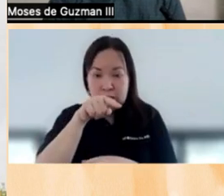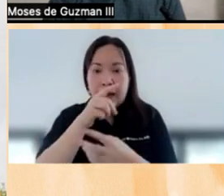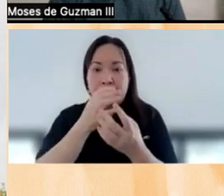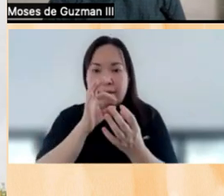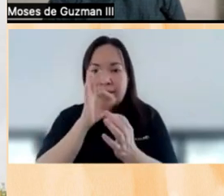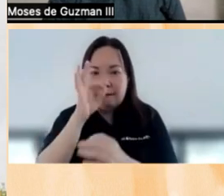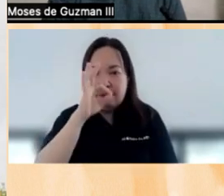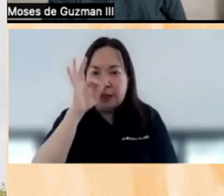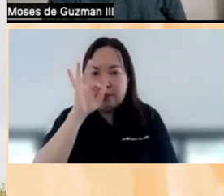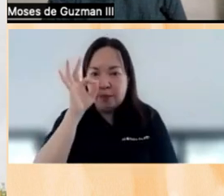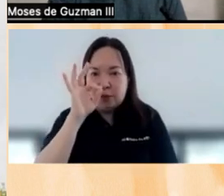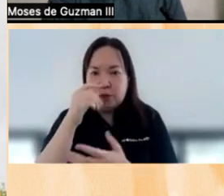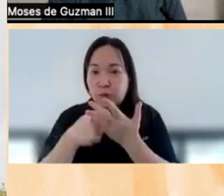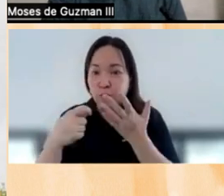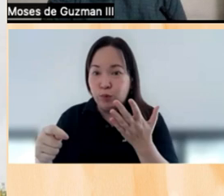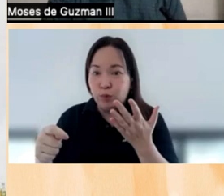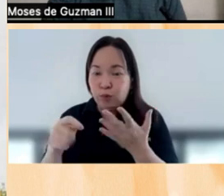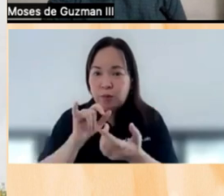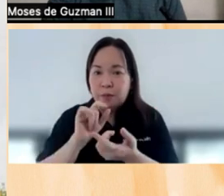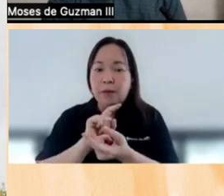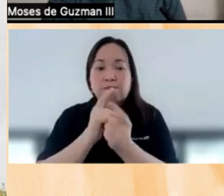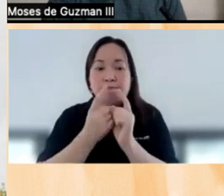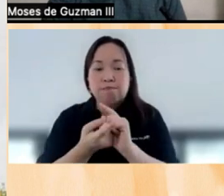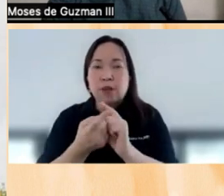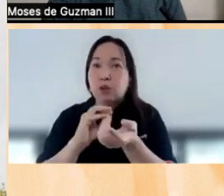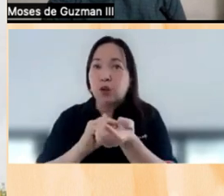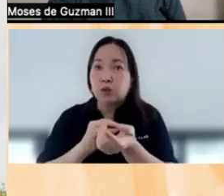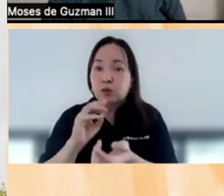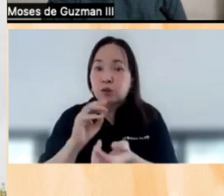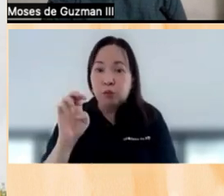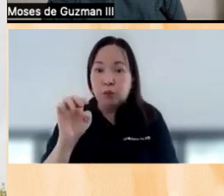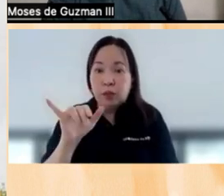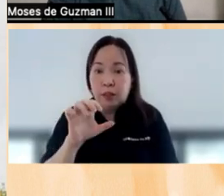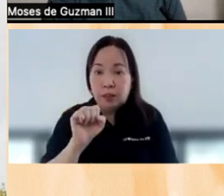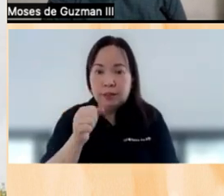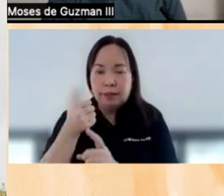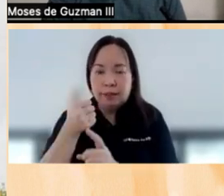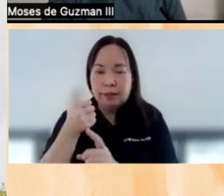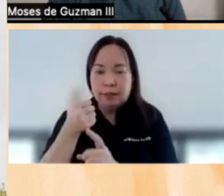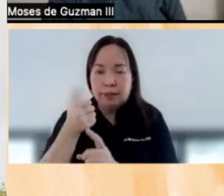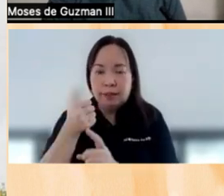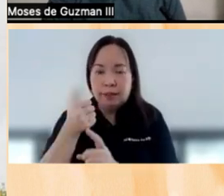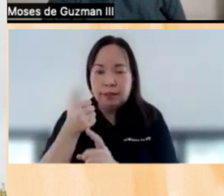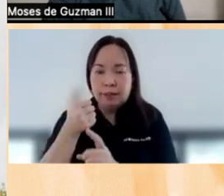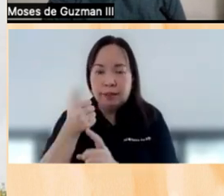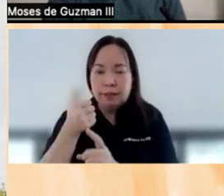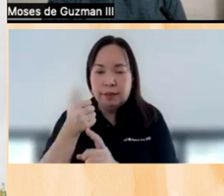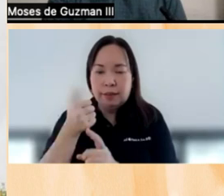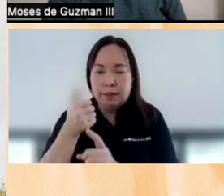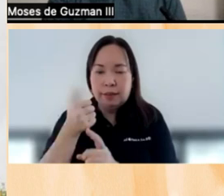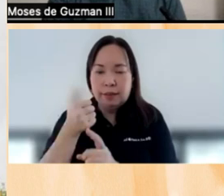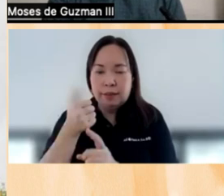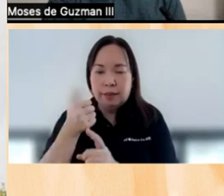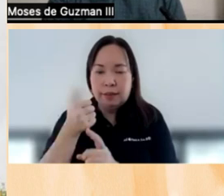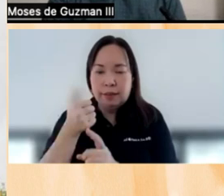acceptable. Any yes is a positive screen. Patients who screen positive